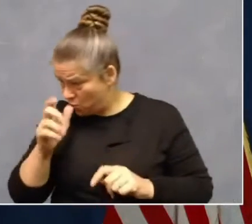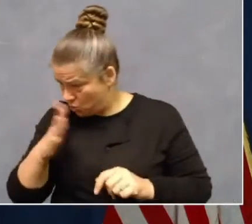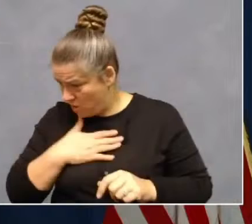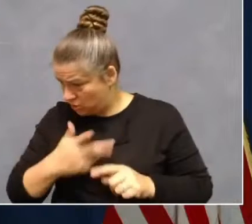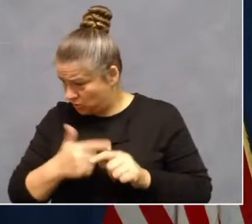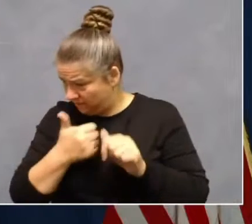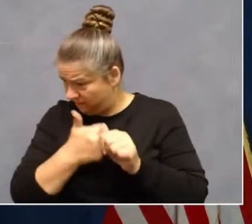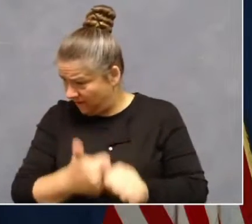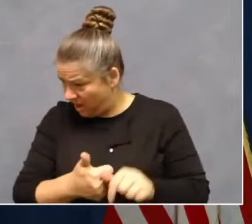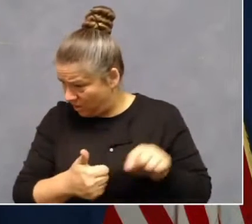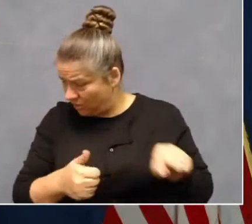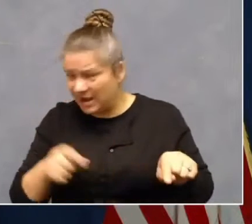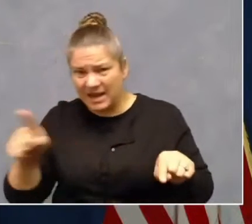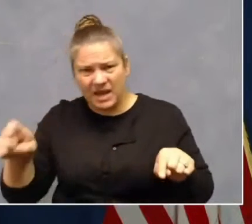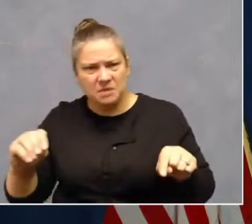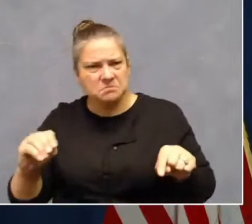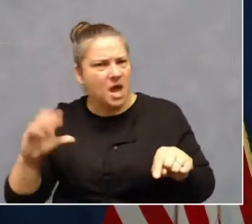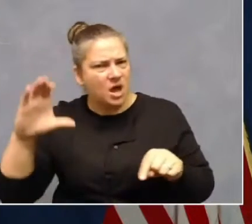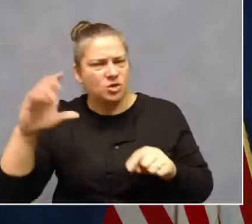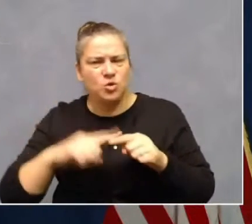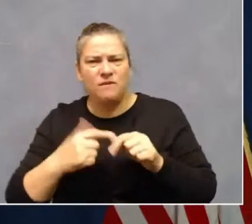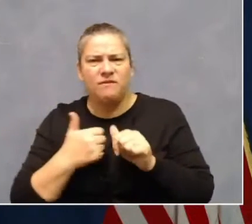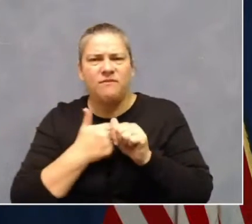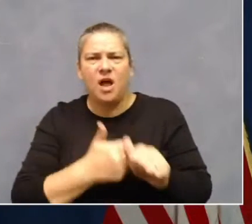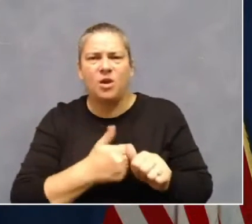alignment that we can.